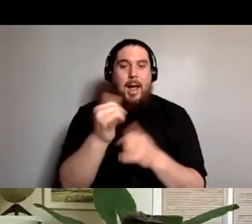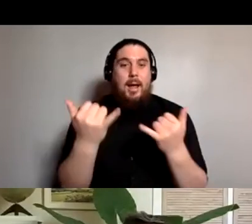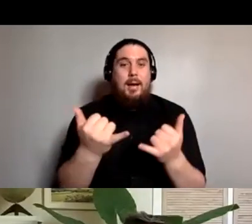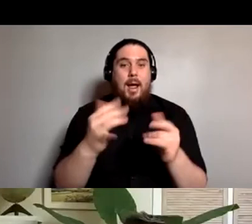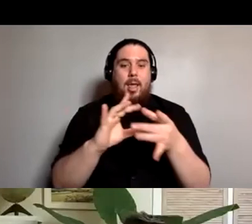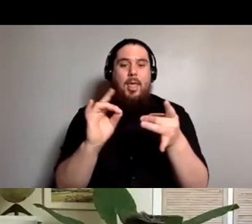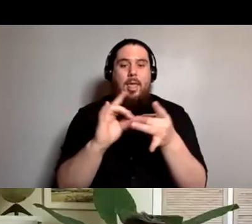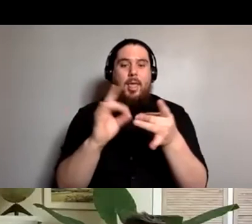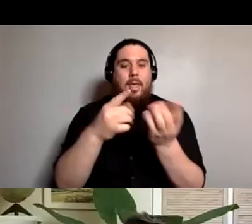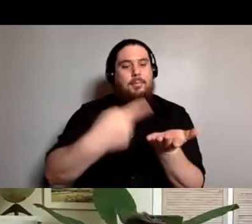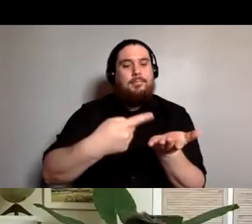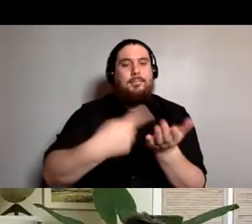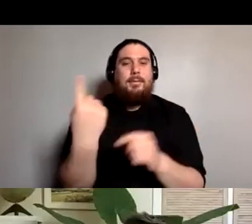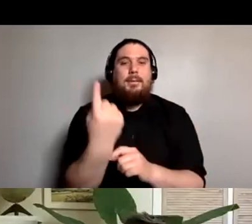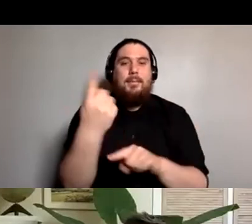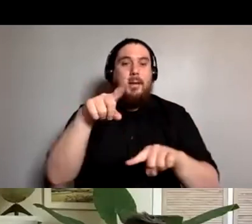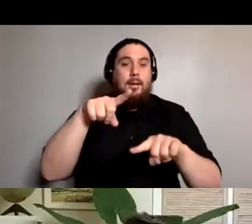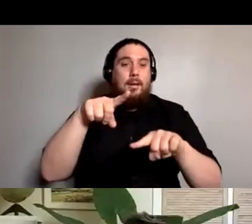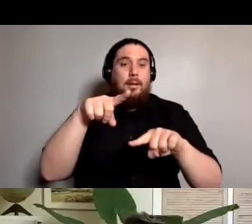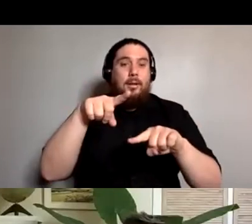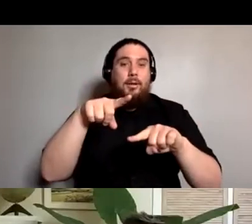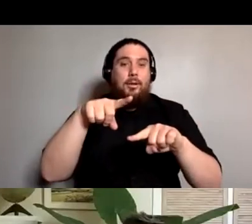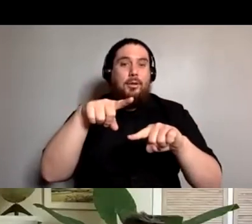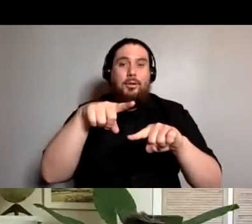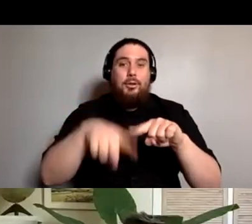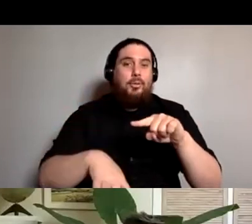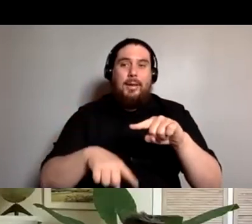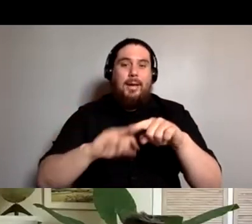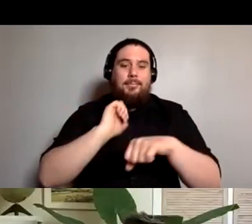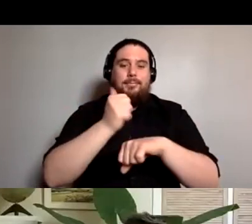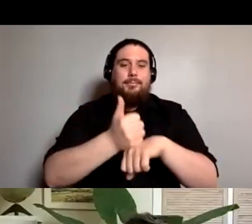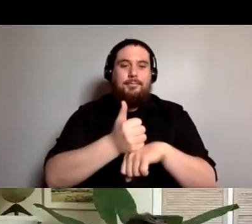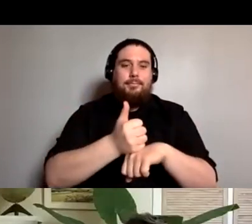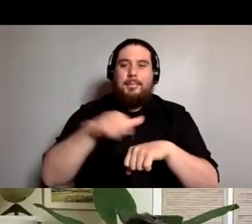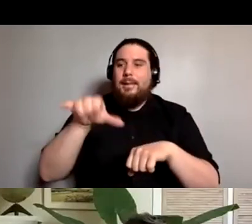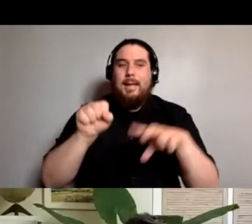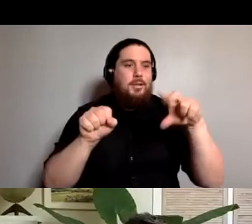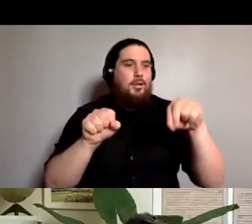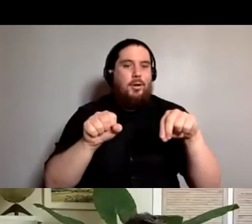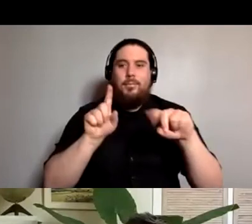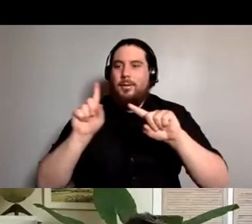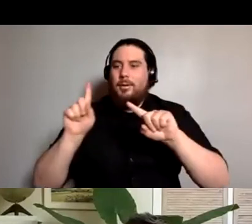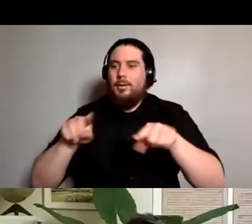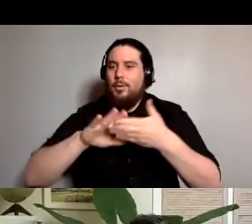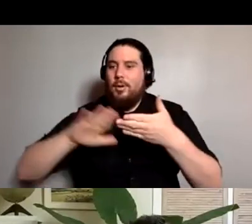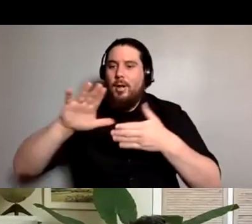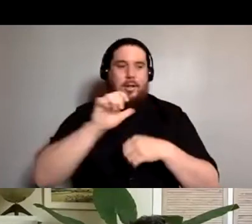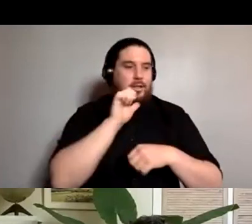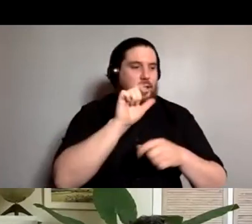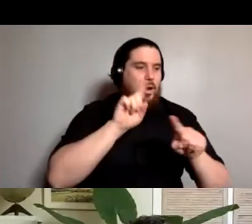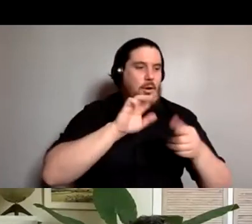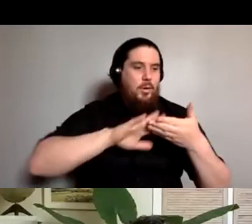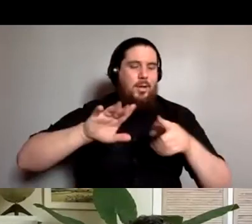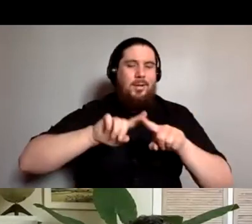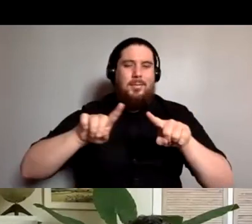cannot, logically put a binary decision, yes or no, gone to college or not, but it's this very